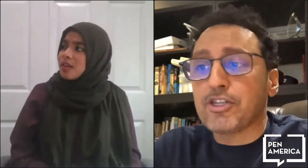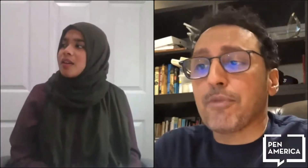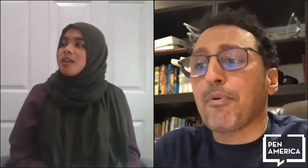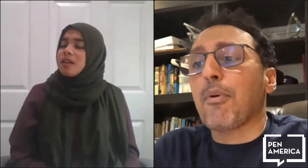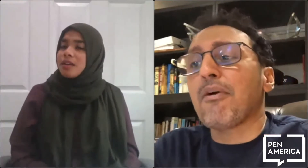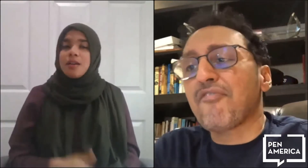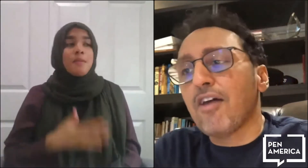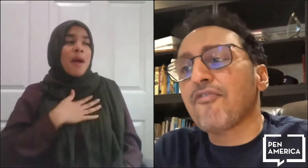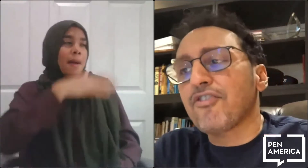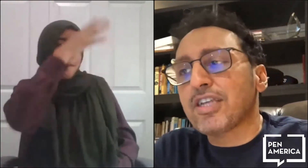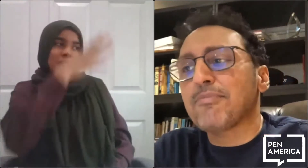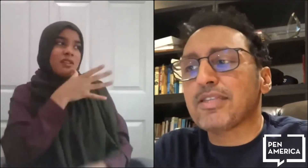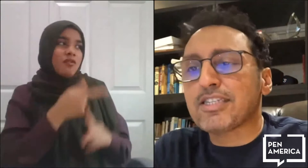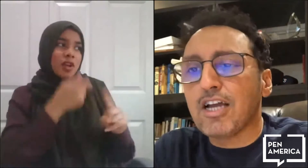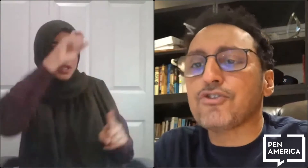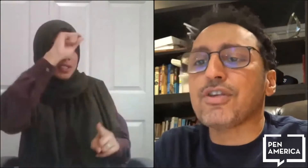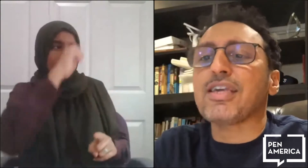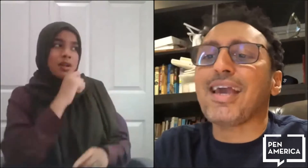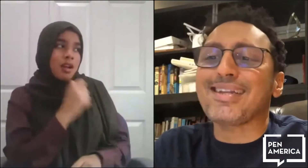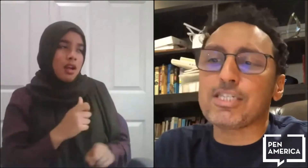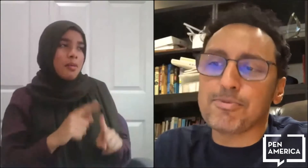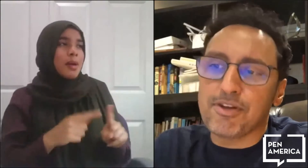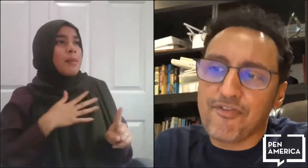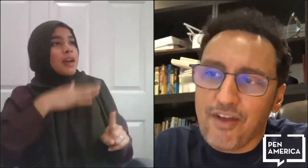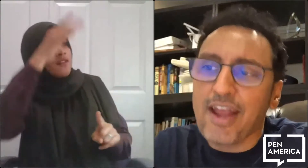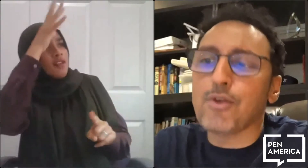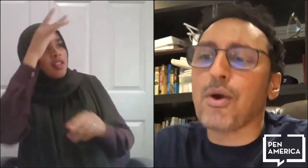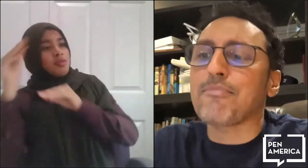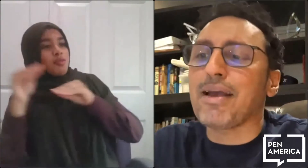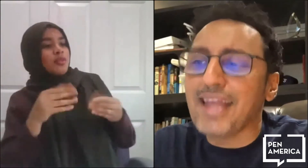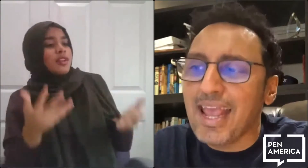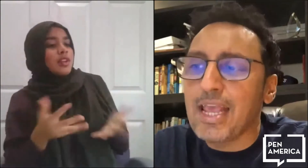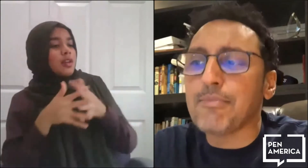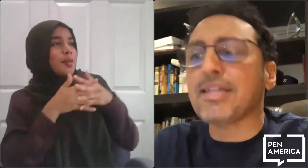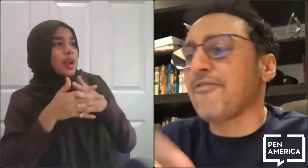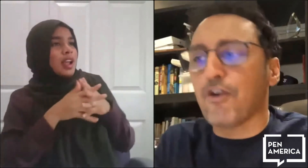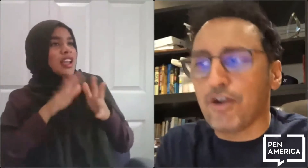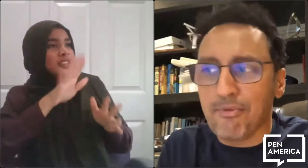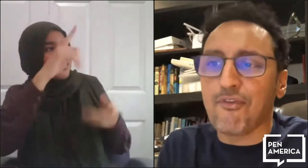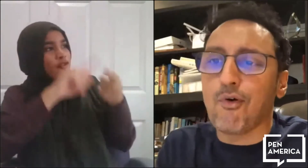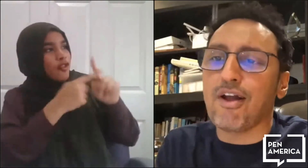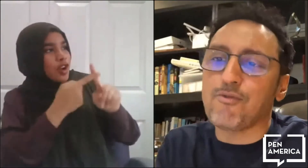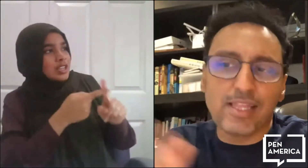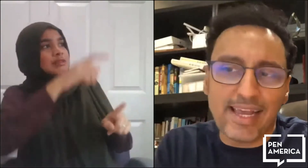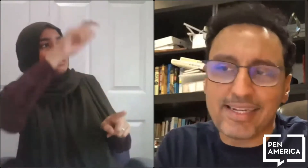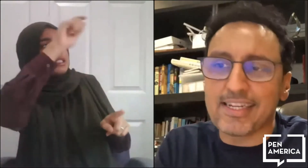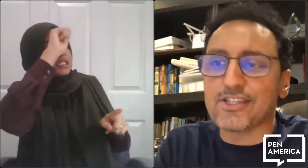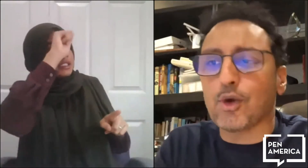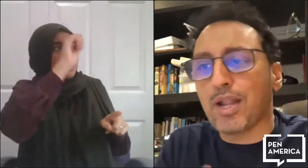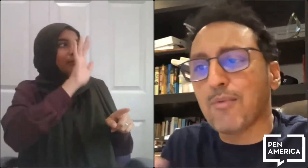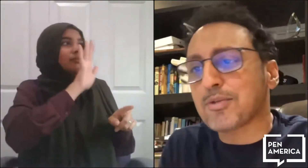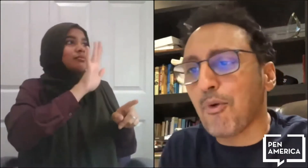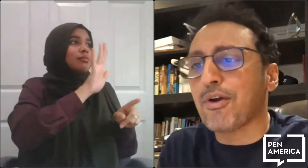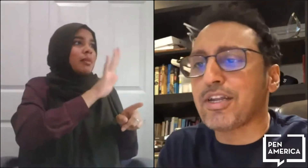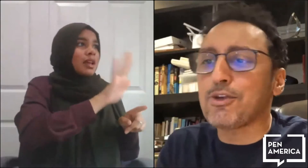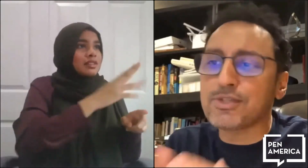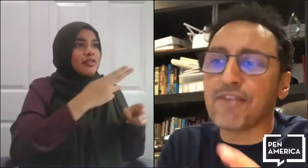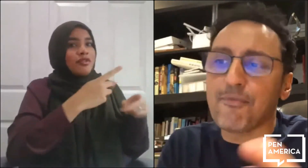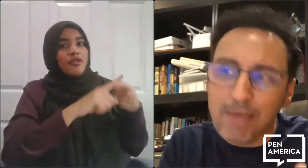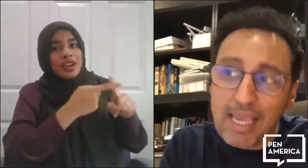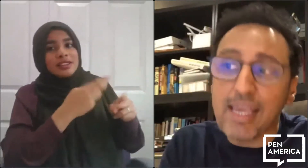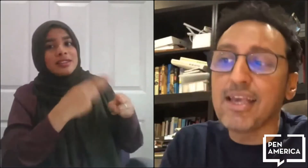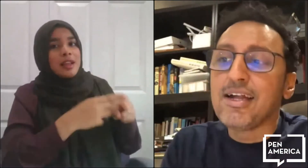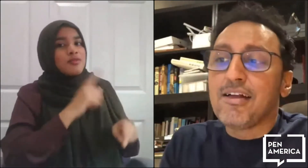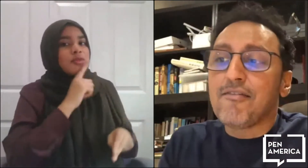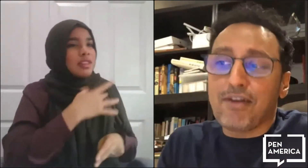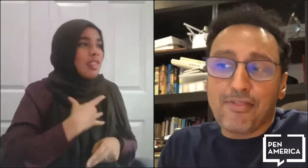aren't from Egypt, but when my father first came to this country, he had an Egyptian friend who had my name. He'd never heard it before and really liked it, so when I was born, he used it